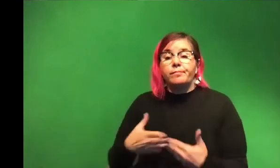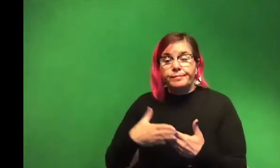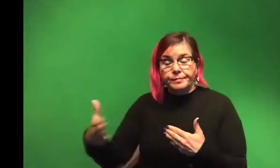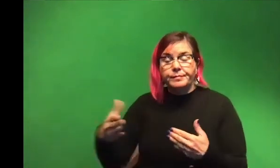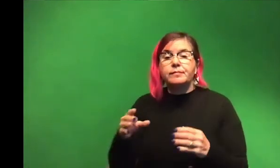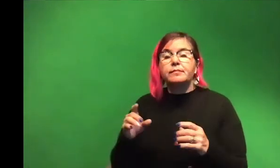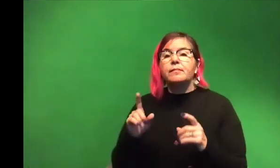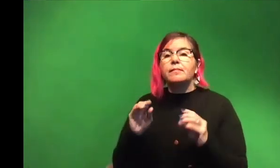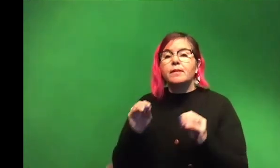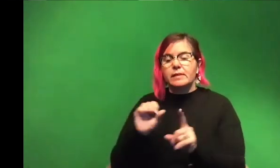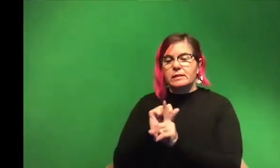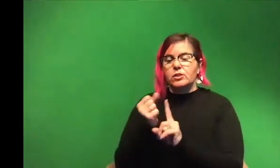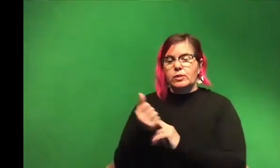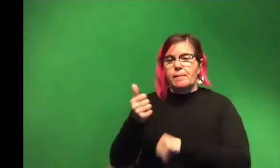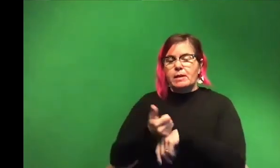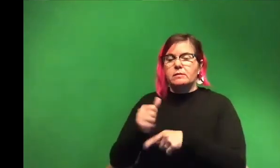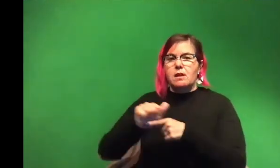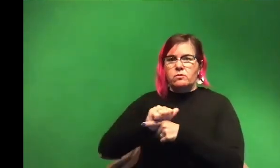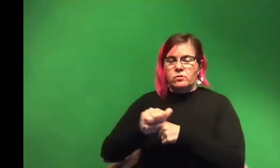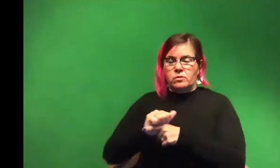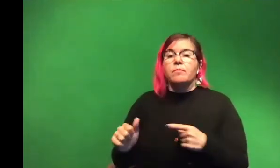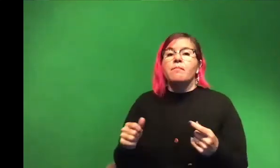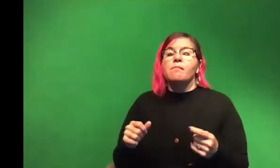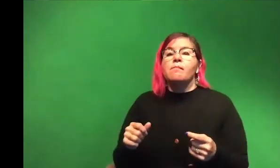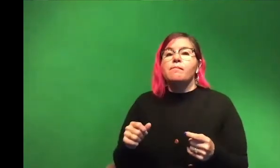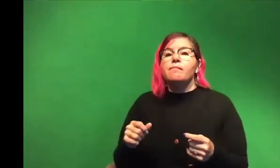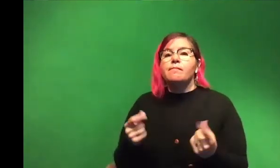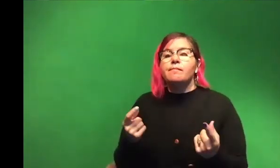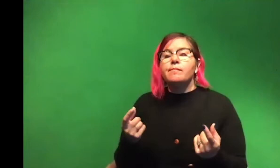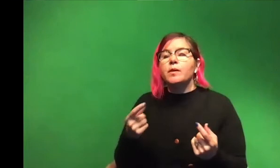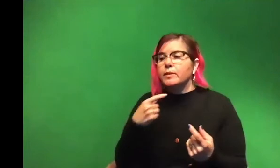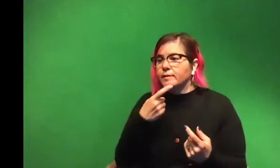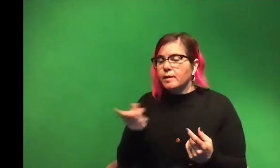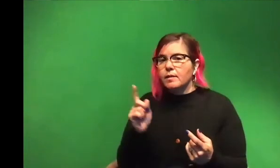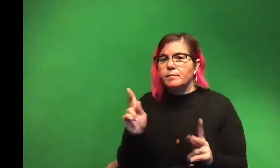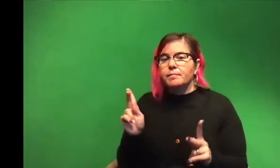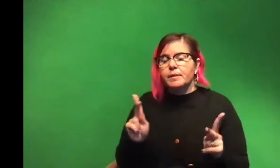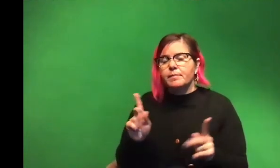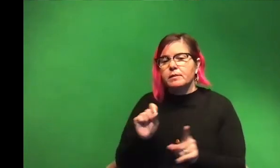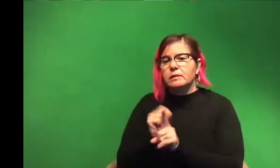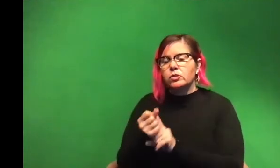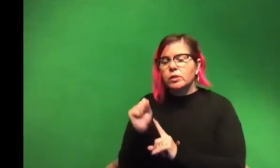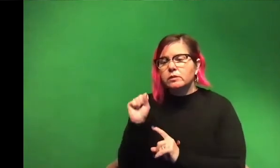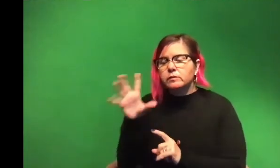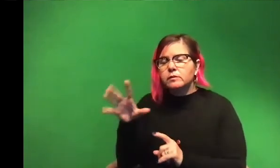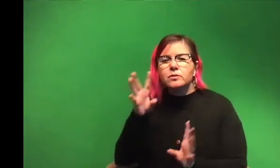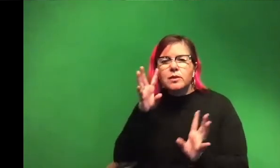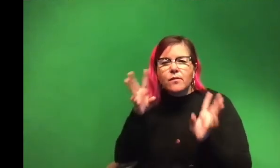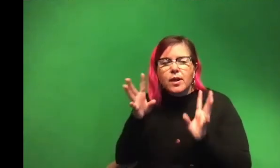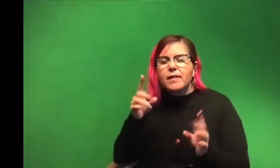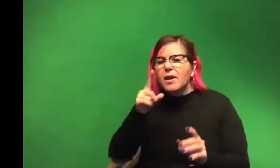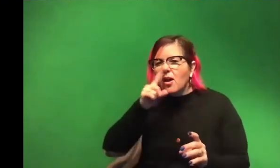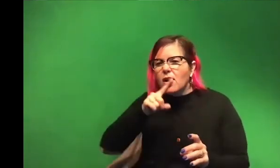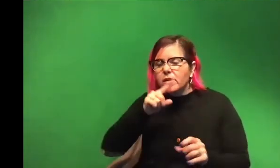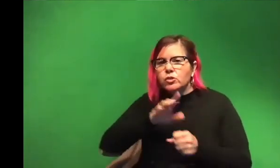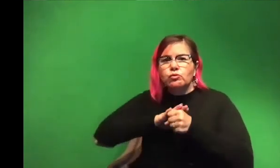into scenario-based exercises, and we'll do things like tell people, the situation or create that kind of artificial stress